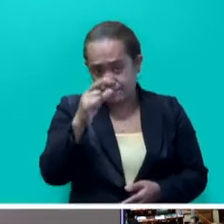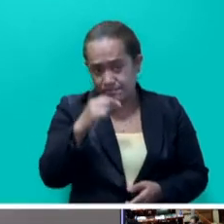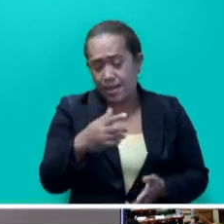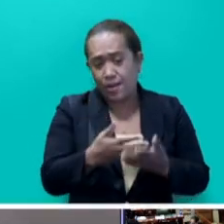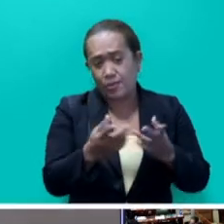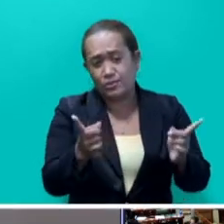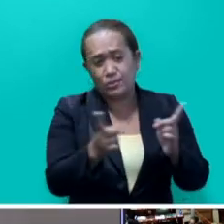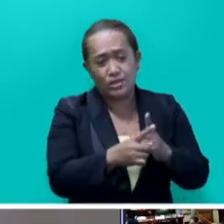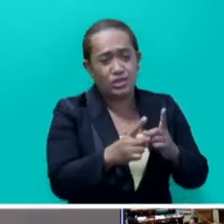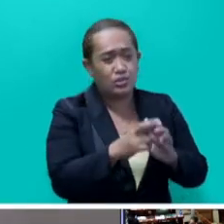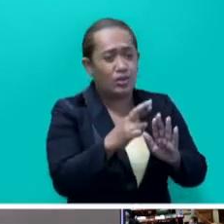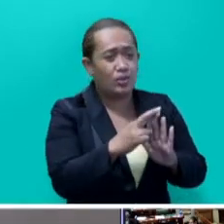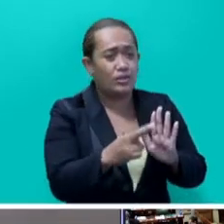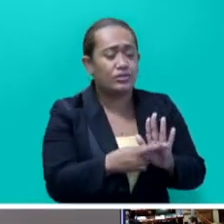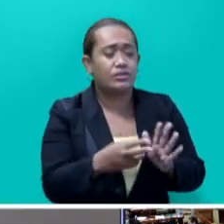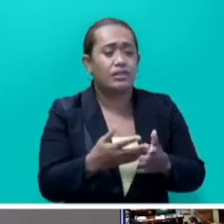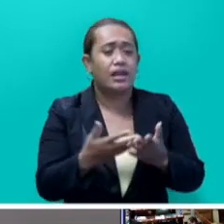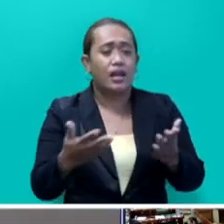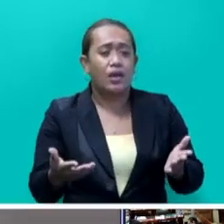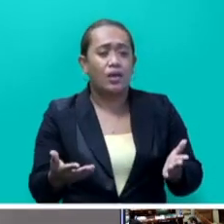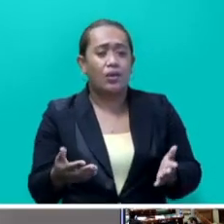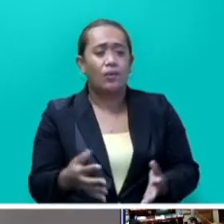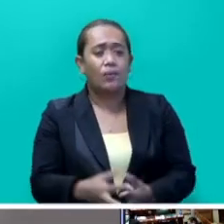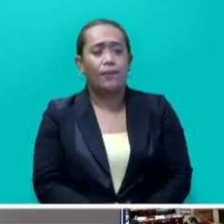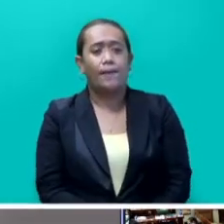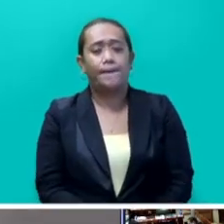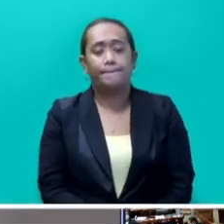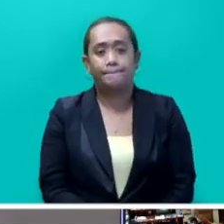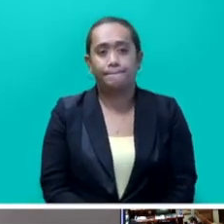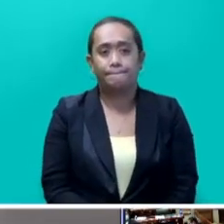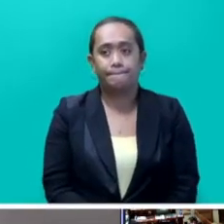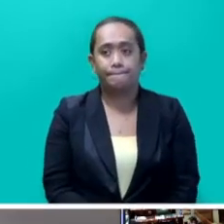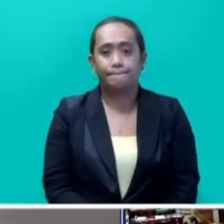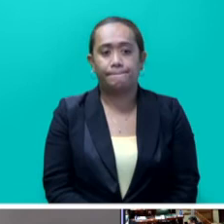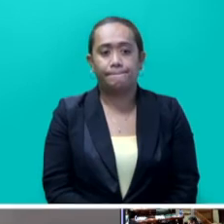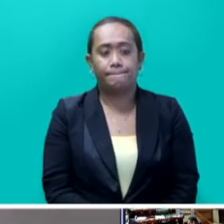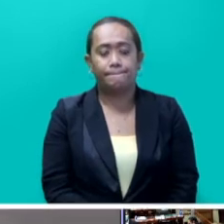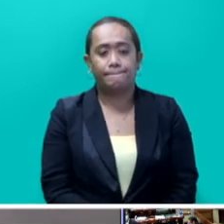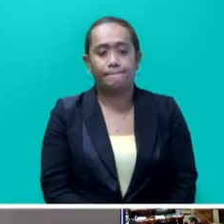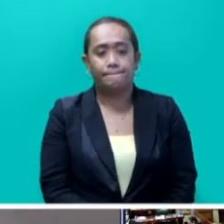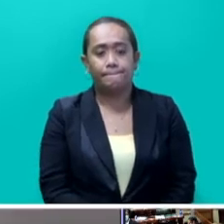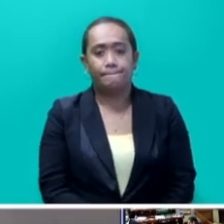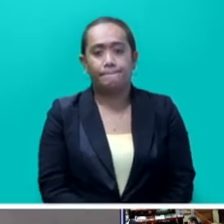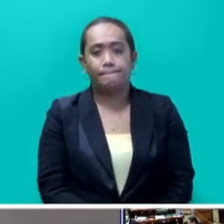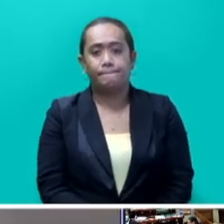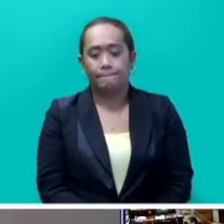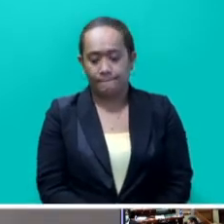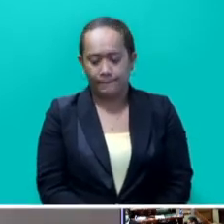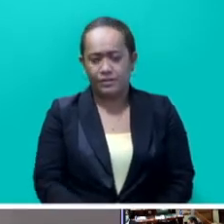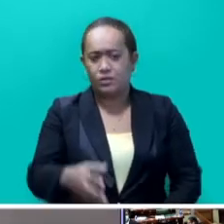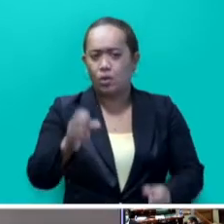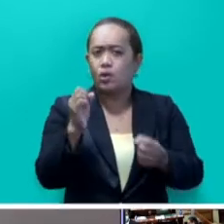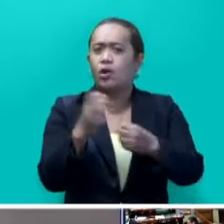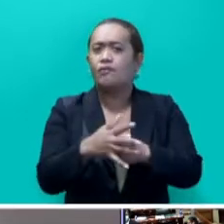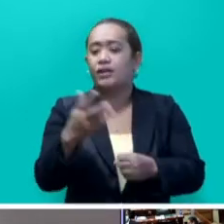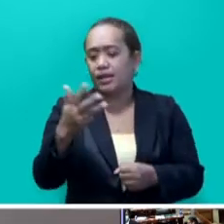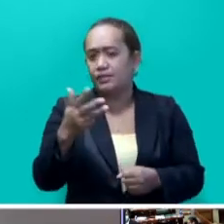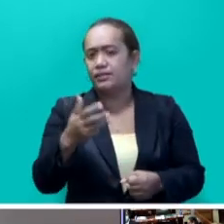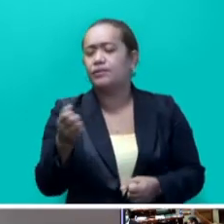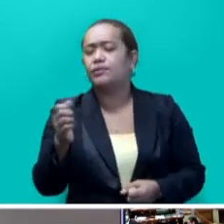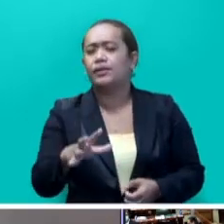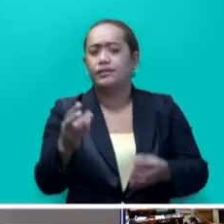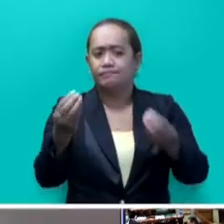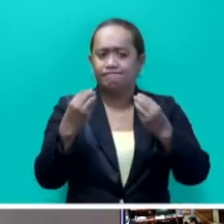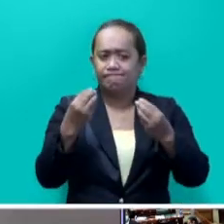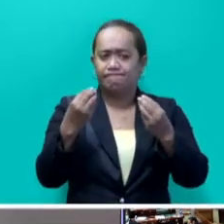regulations 2 of the fees and penalties. What COVID-19 has taught us, Honourable Speaker, is that